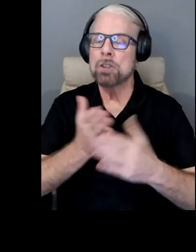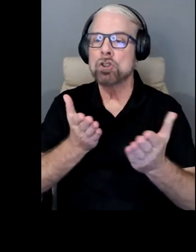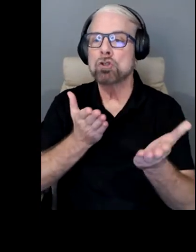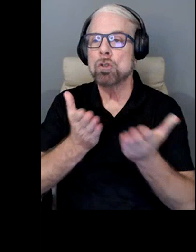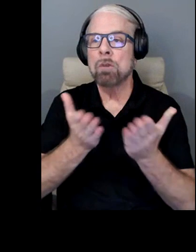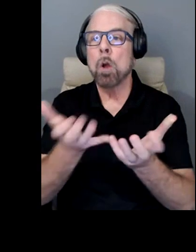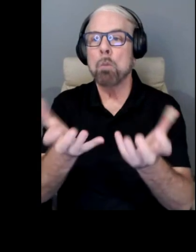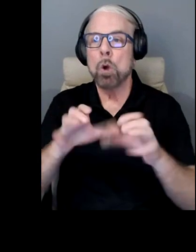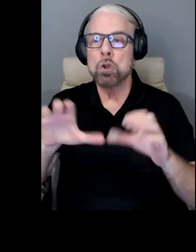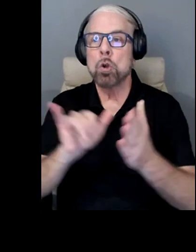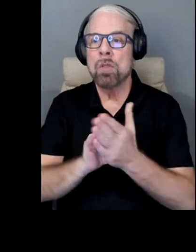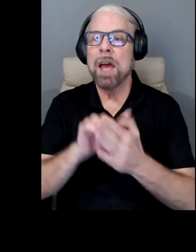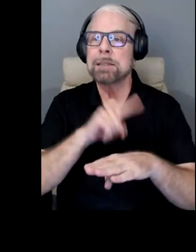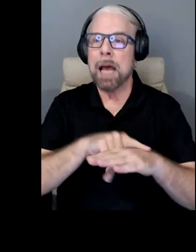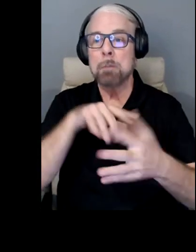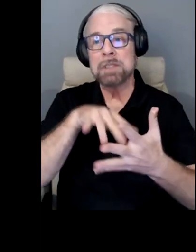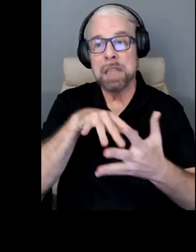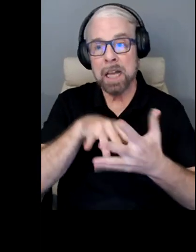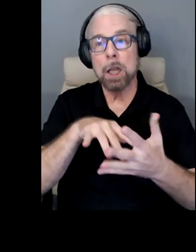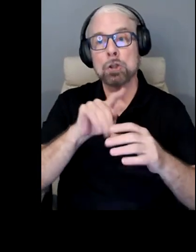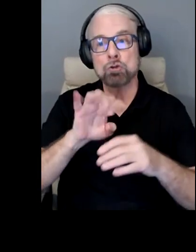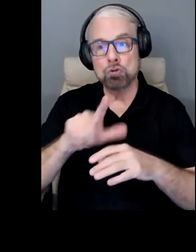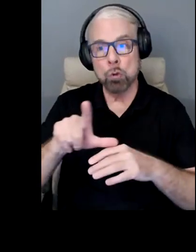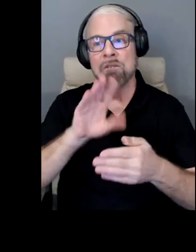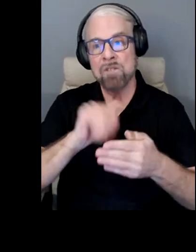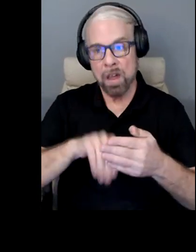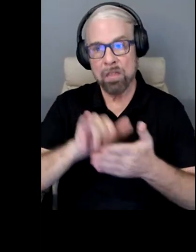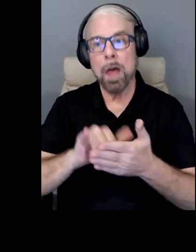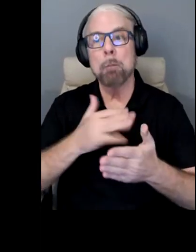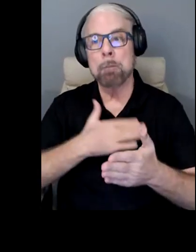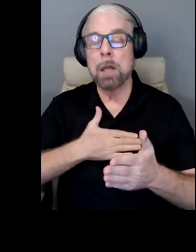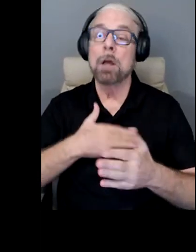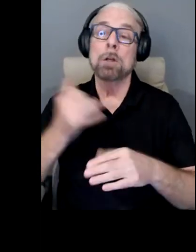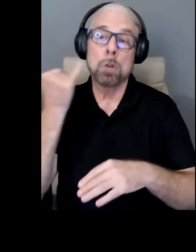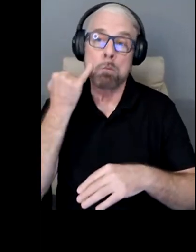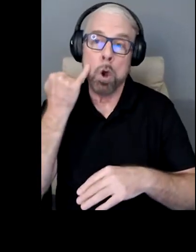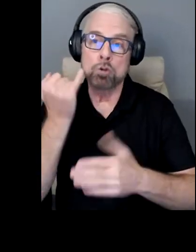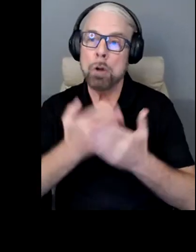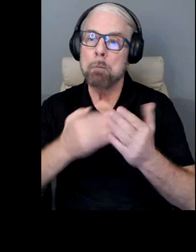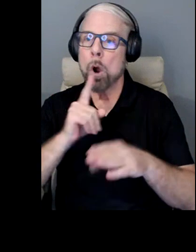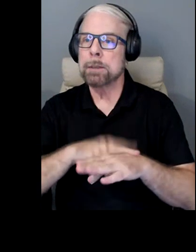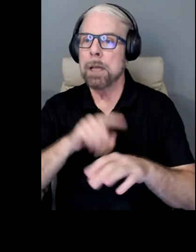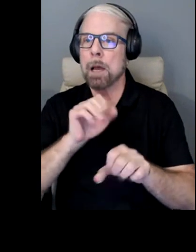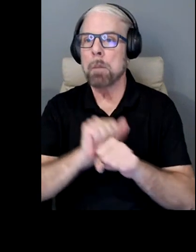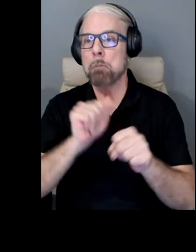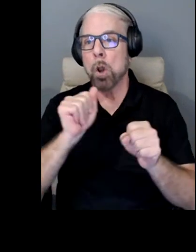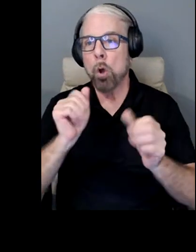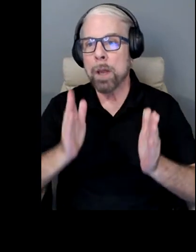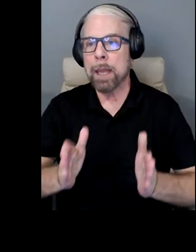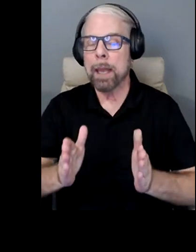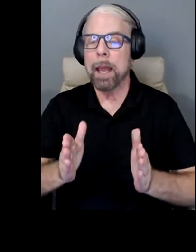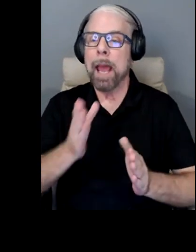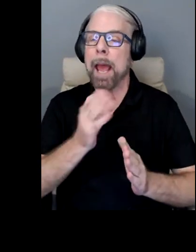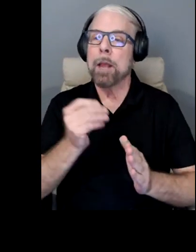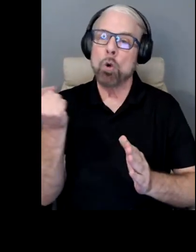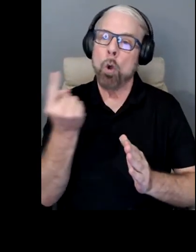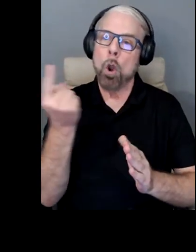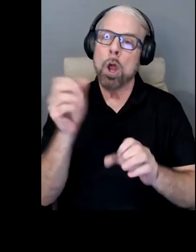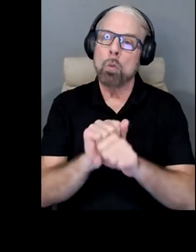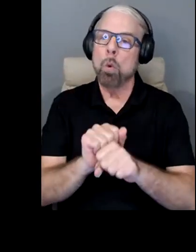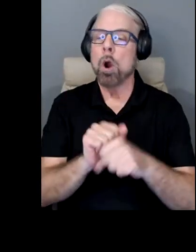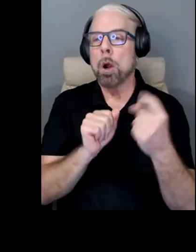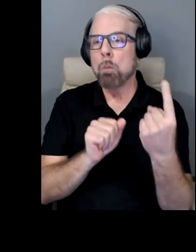the time study tool. Now, if, say, for example, you're a part-time employee and you only work 1 or